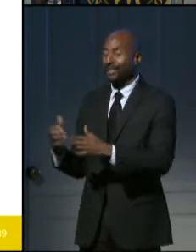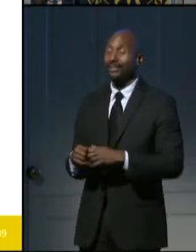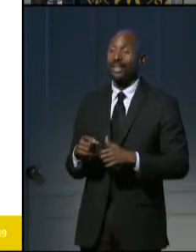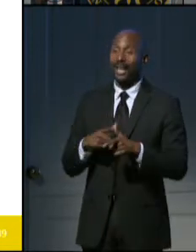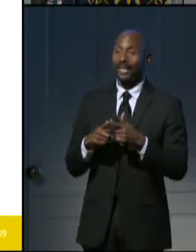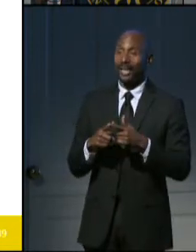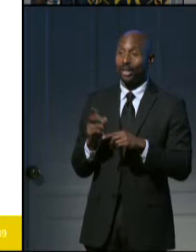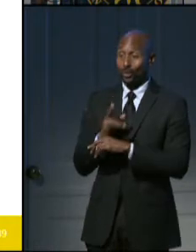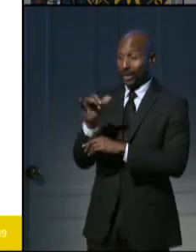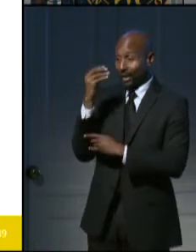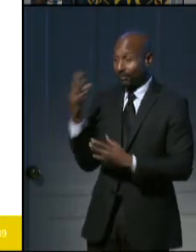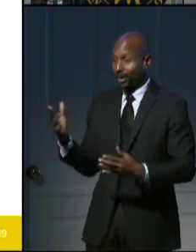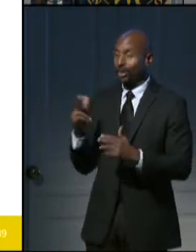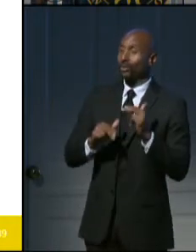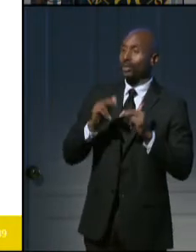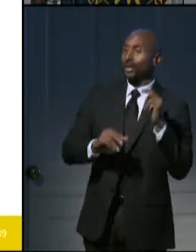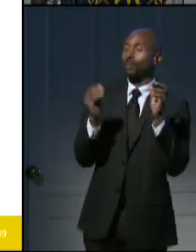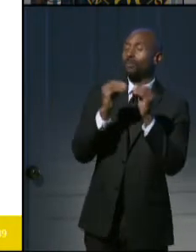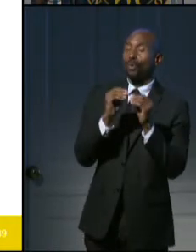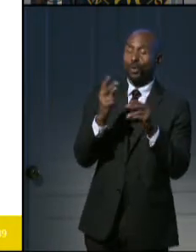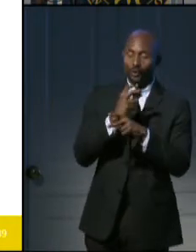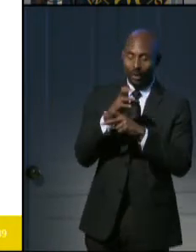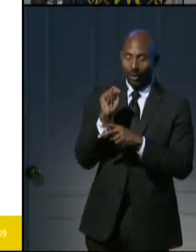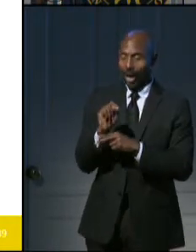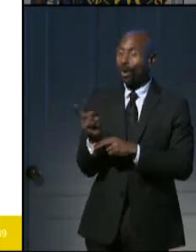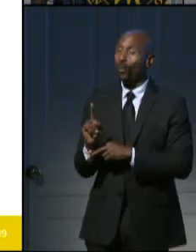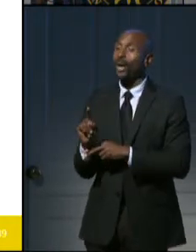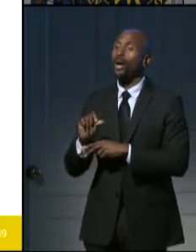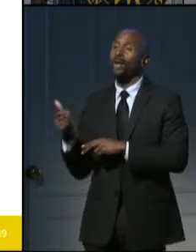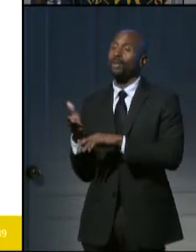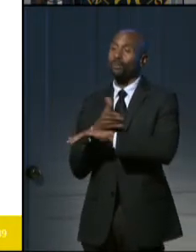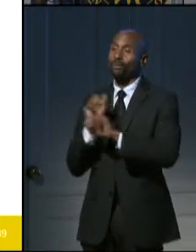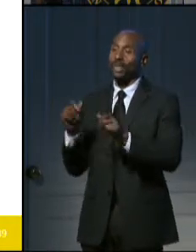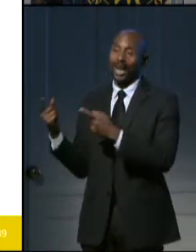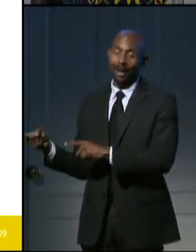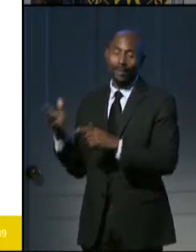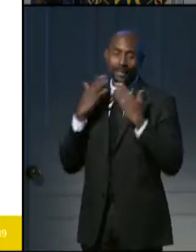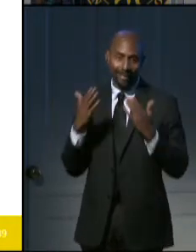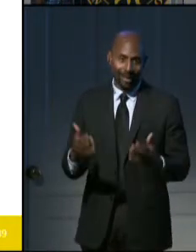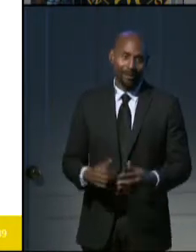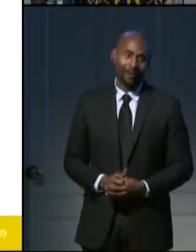on those practices as well as figure out where improvements can be made. Thank you so much.